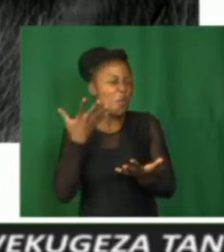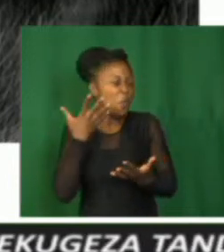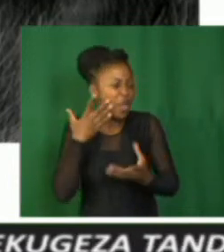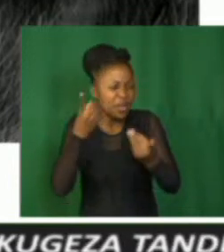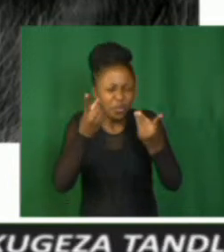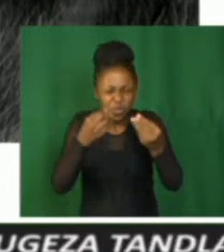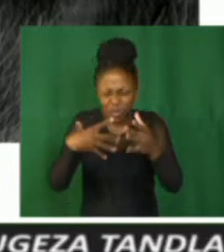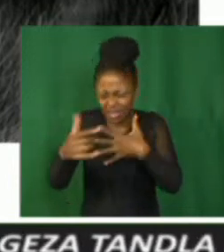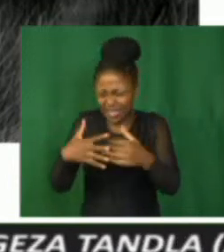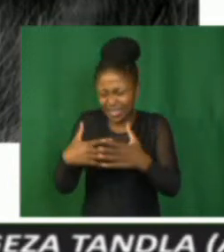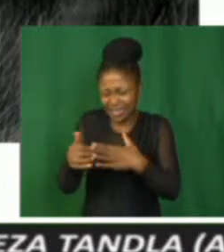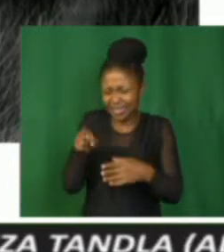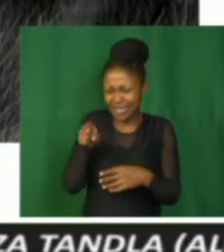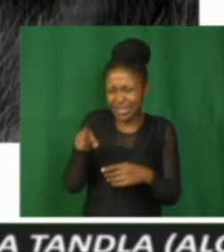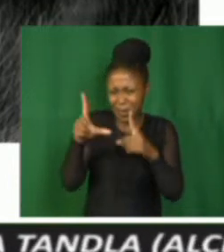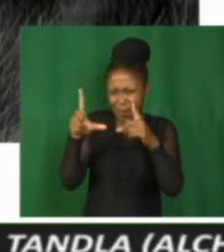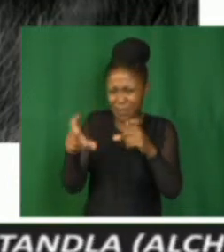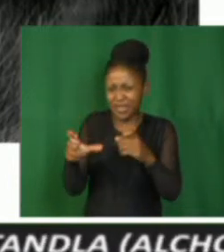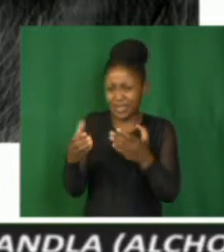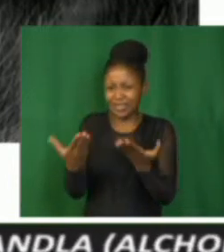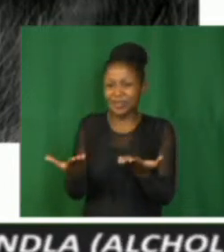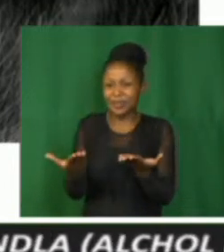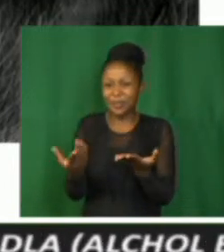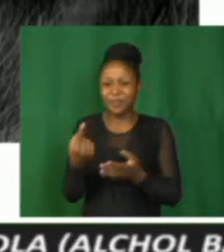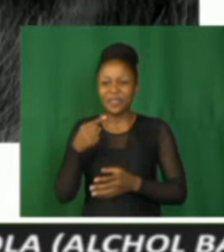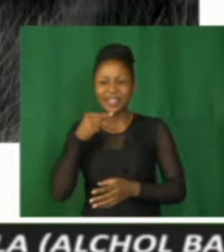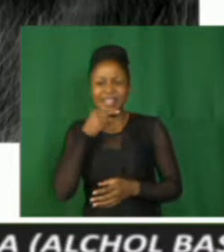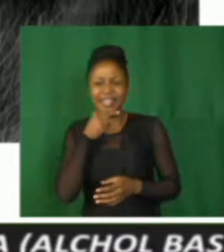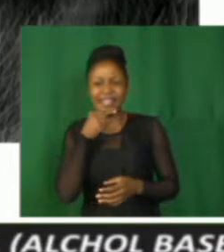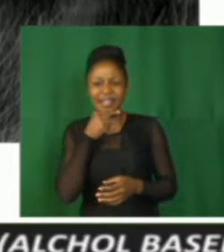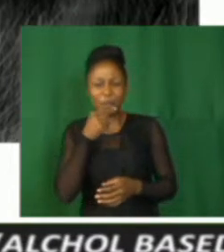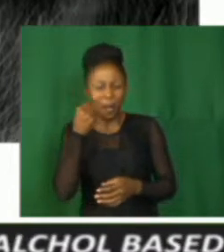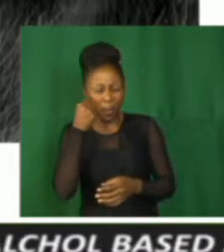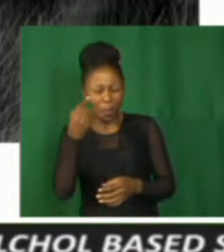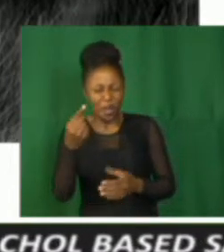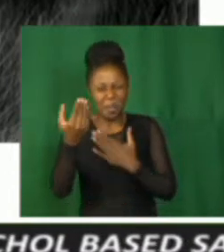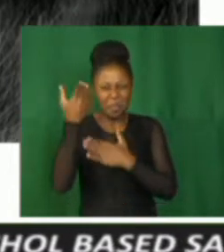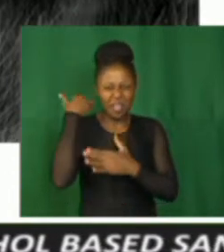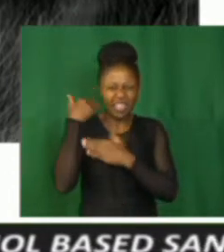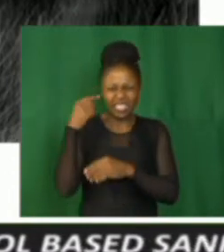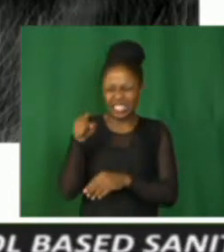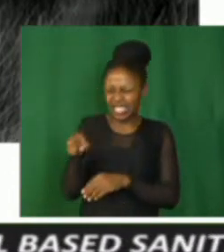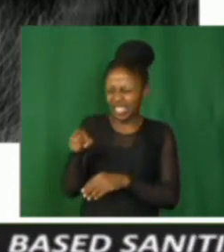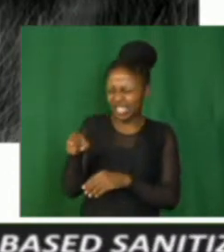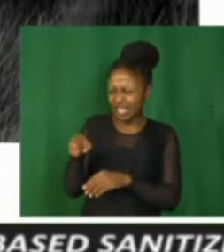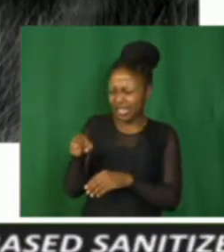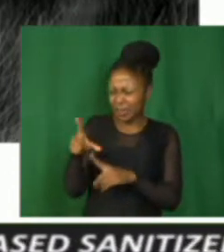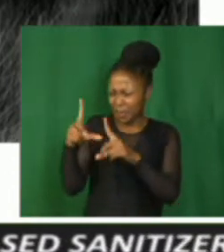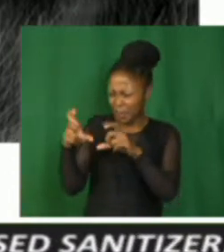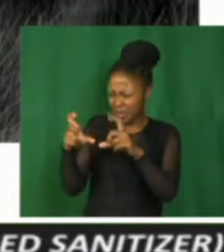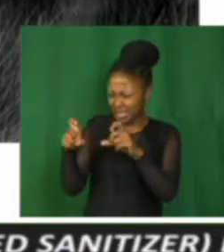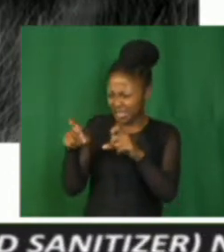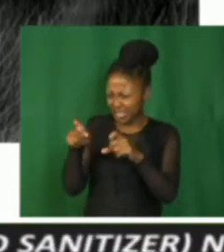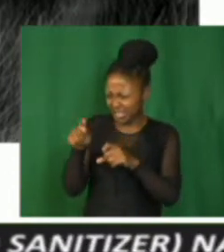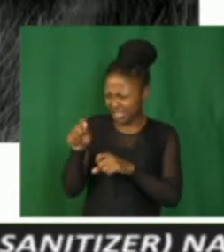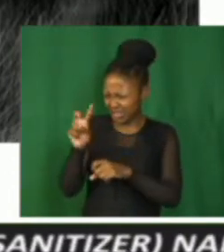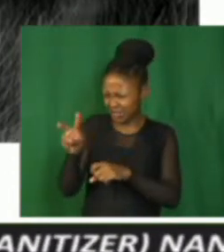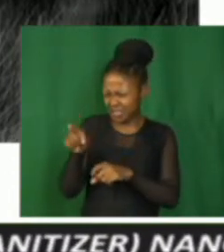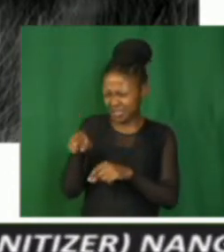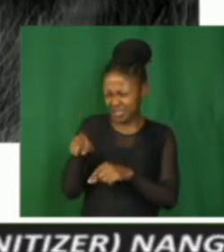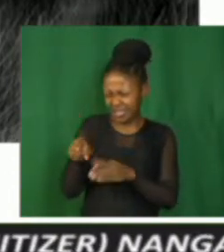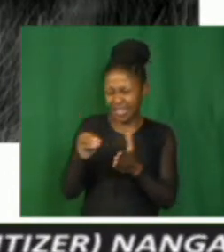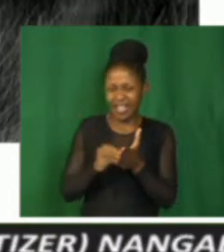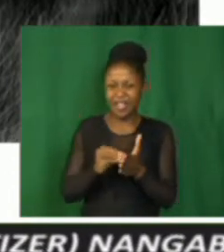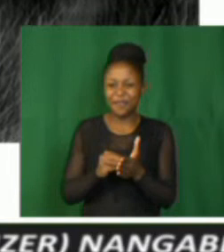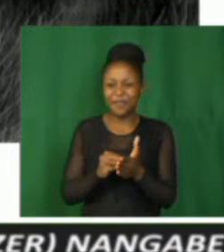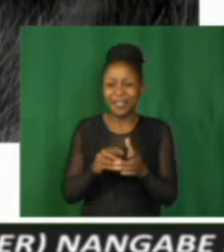it does? Lerato, can you help me? Have you ever seen this one before? No, sir. Not exactly. No. Even myself, good people,